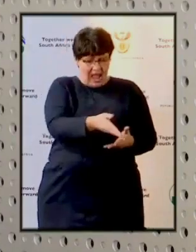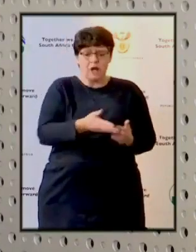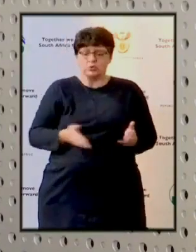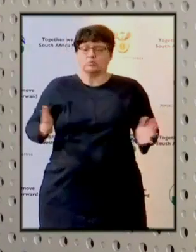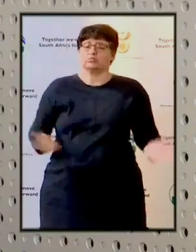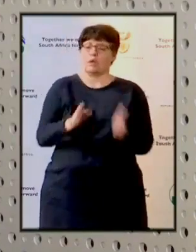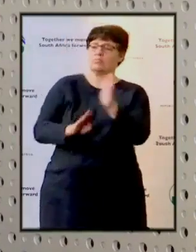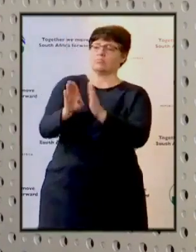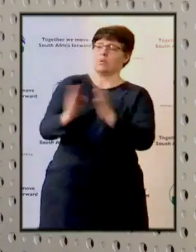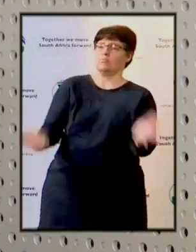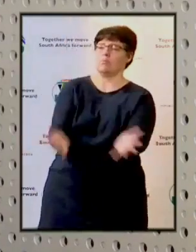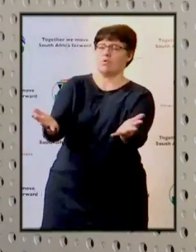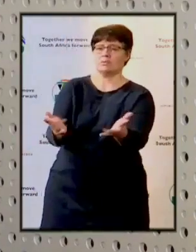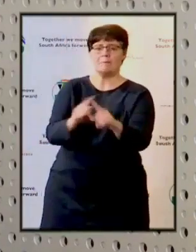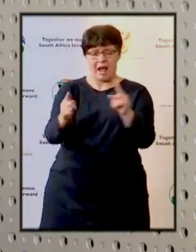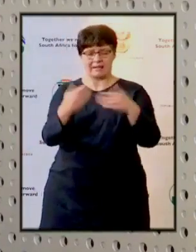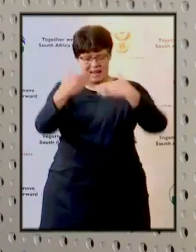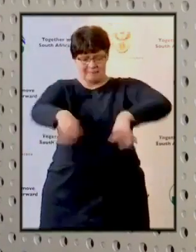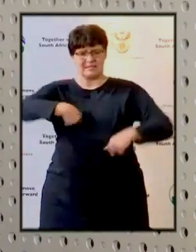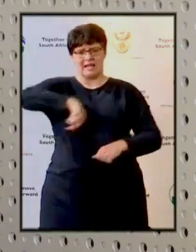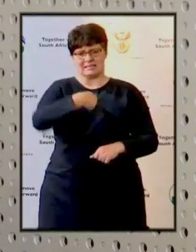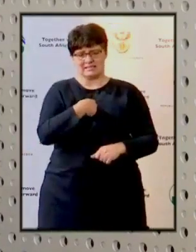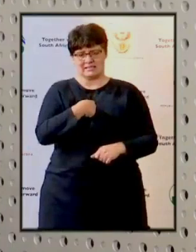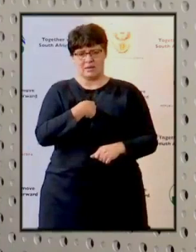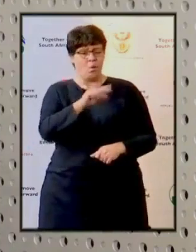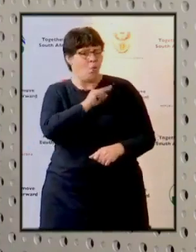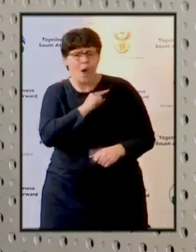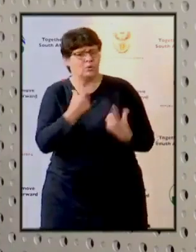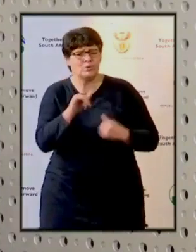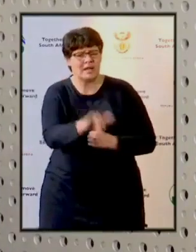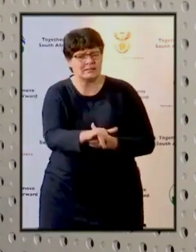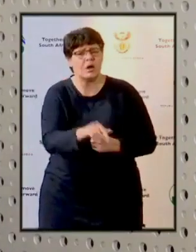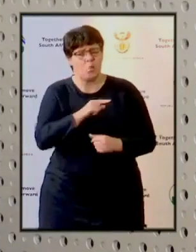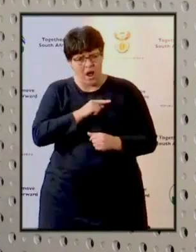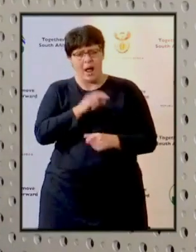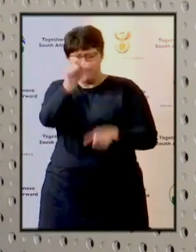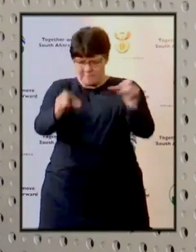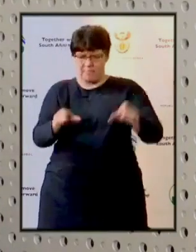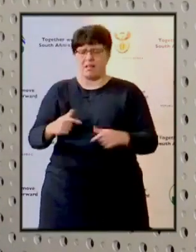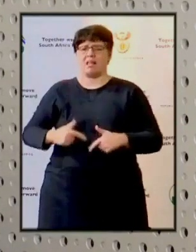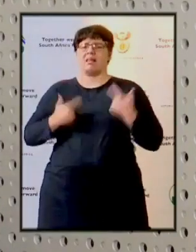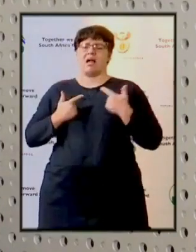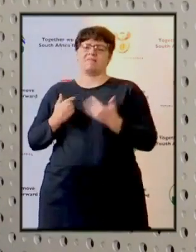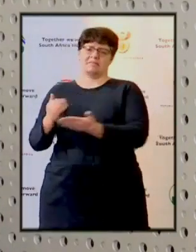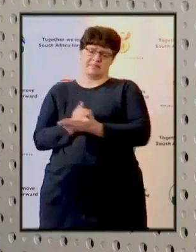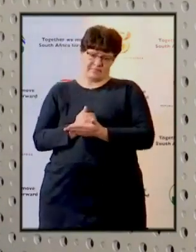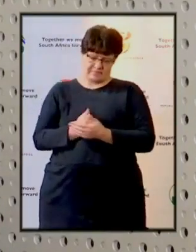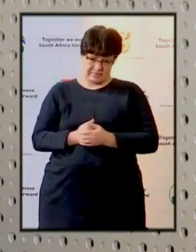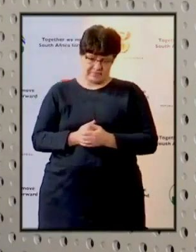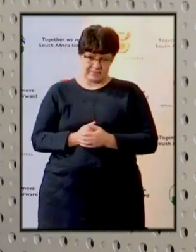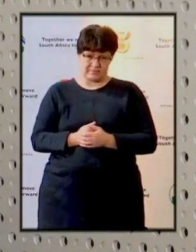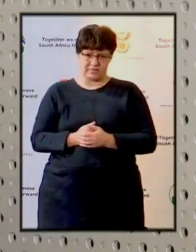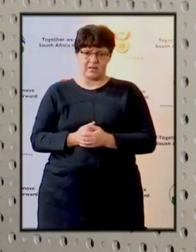promote. But it is done to try to save South African lives. And that brings me finally to Miriam Issa's question on the